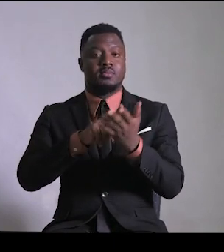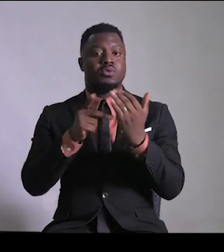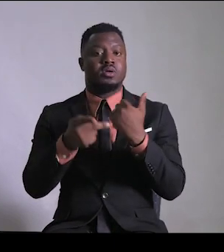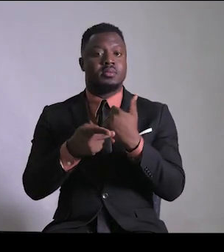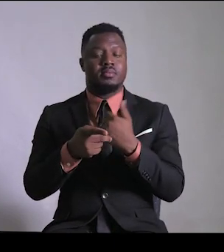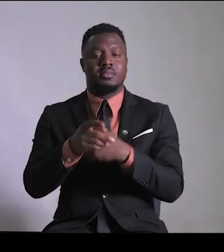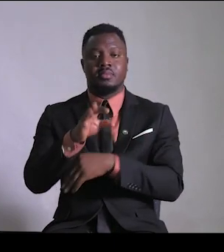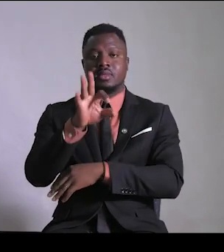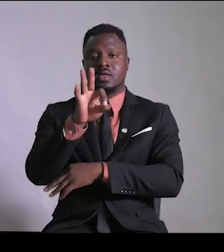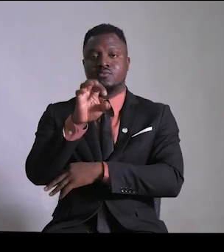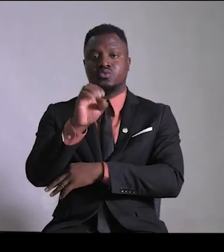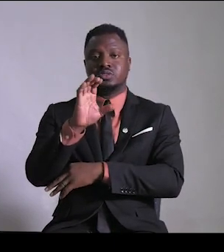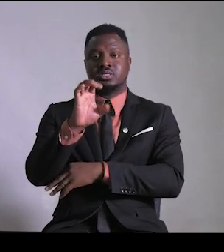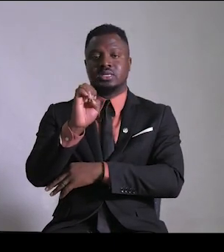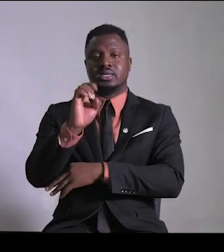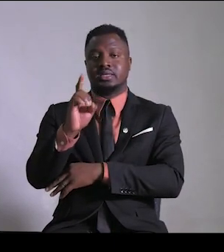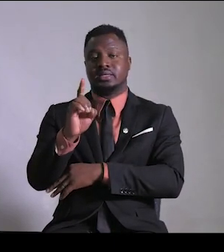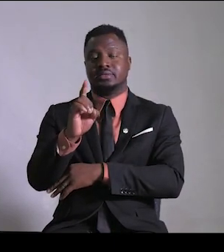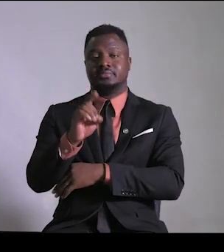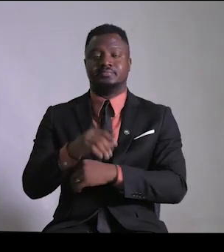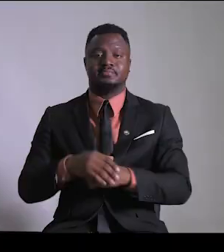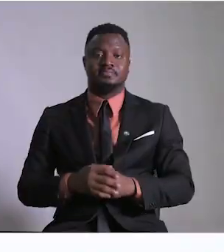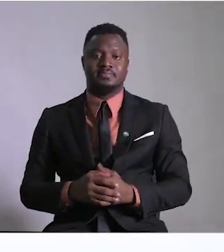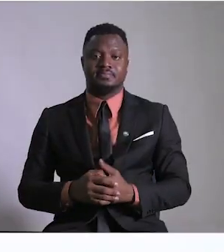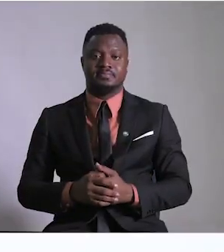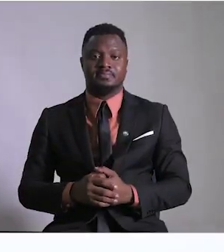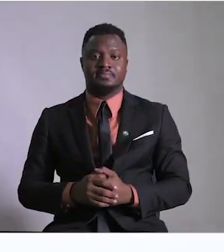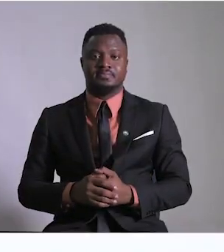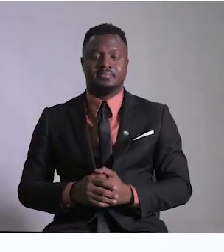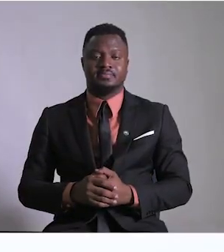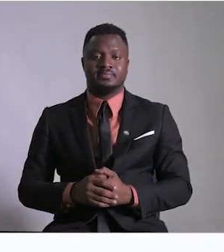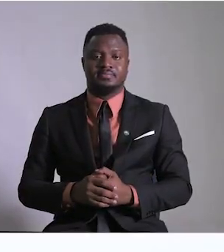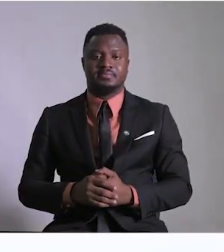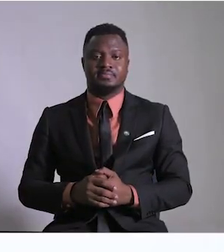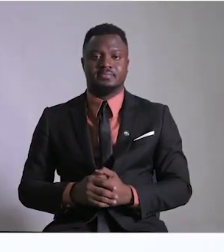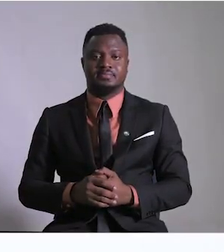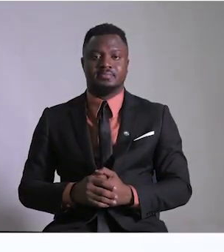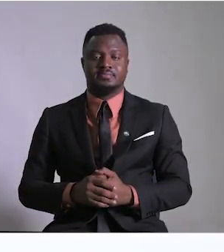Program, FOCEP, FOCEP.